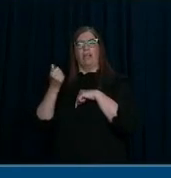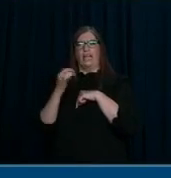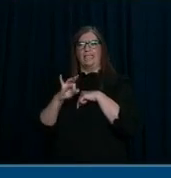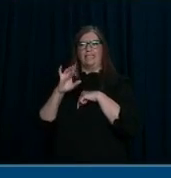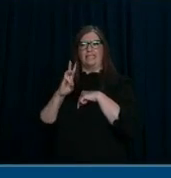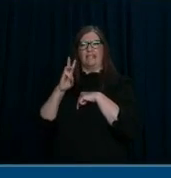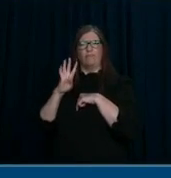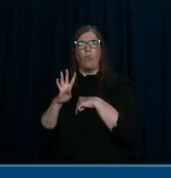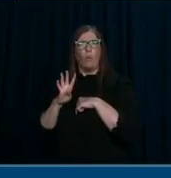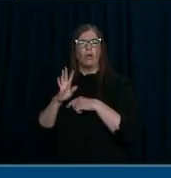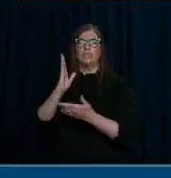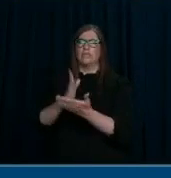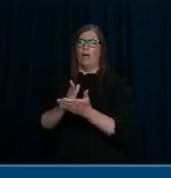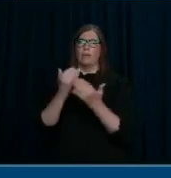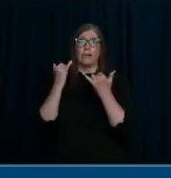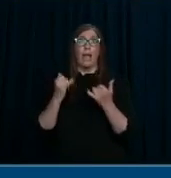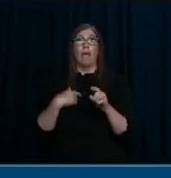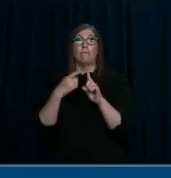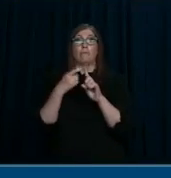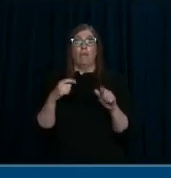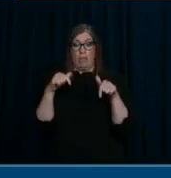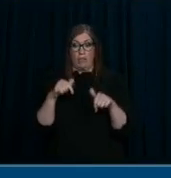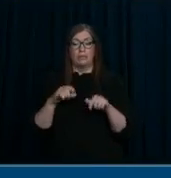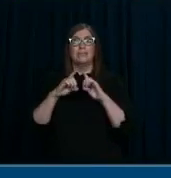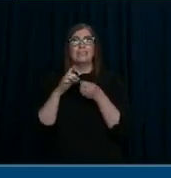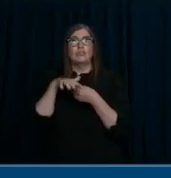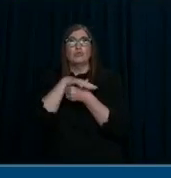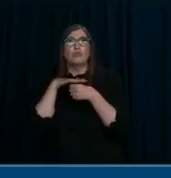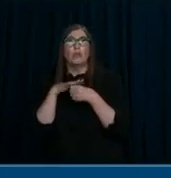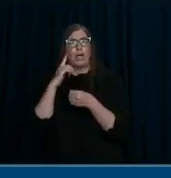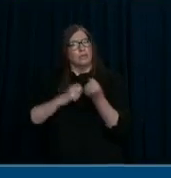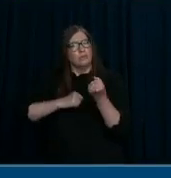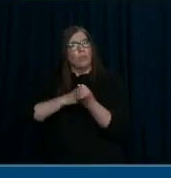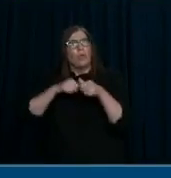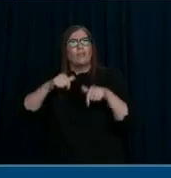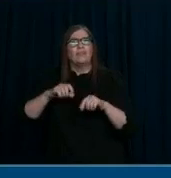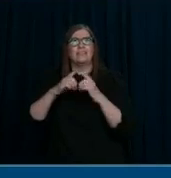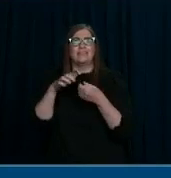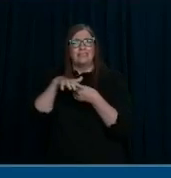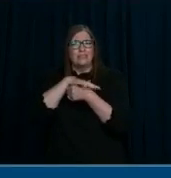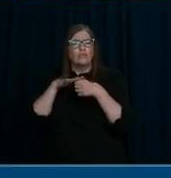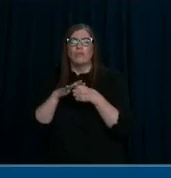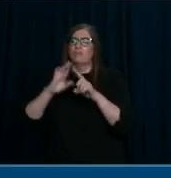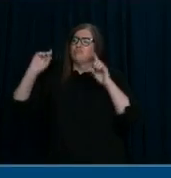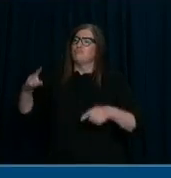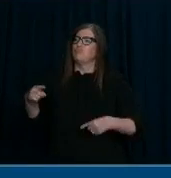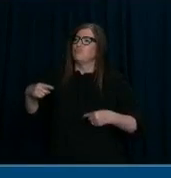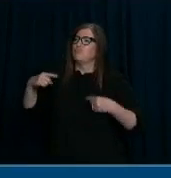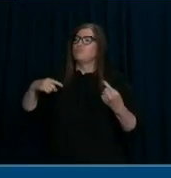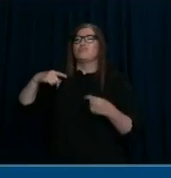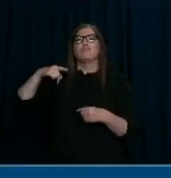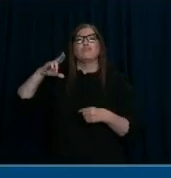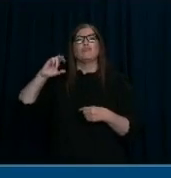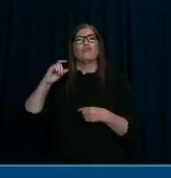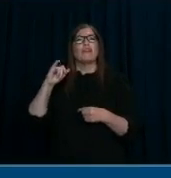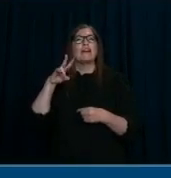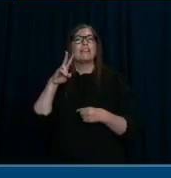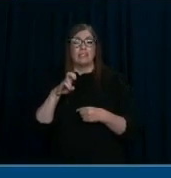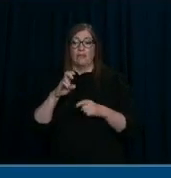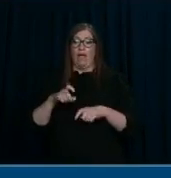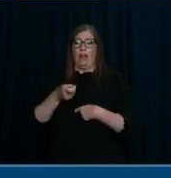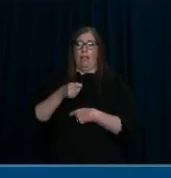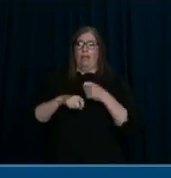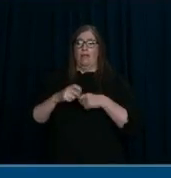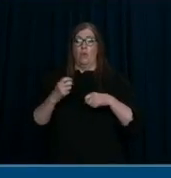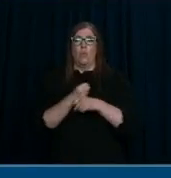now. I'm from this district, I'm for this district, I have long held progressive values, and I can flip this seat without